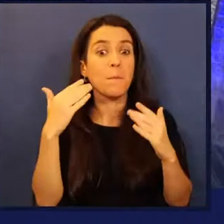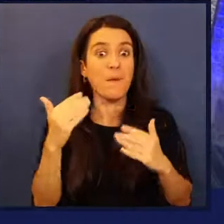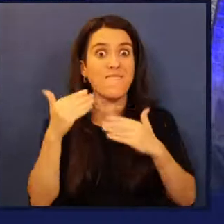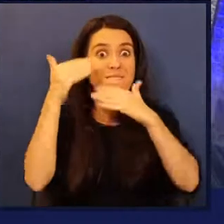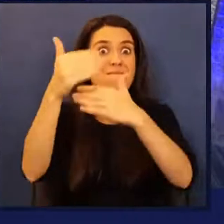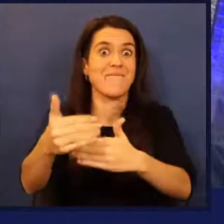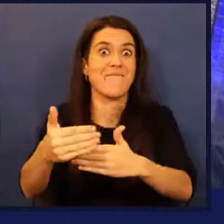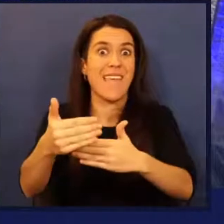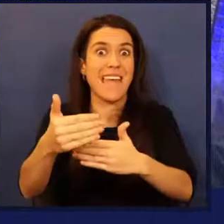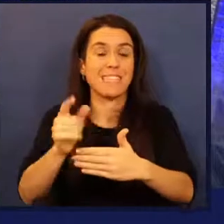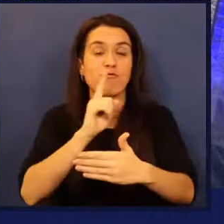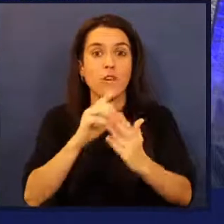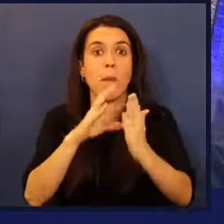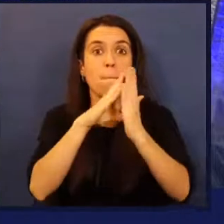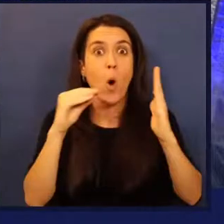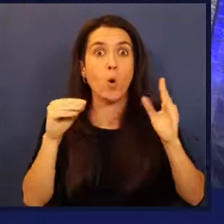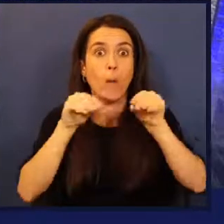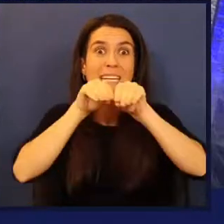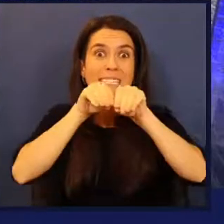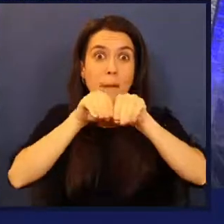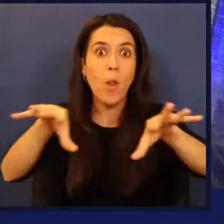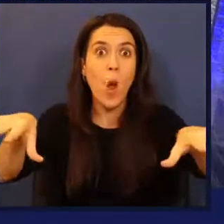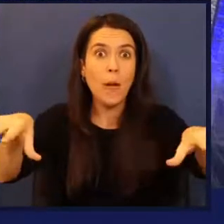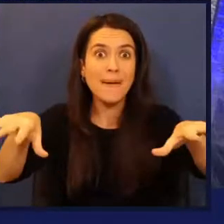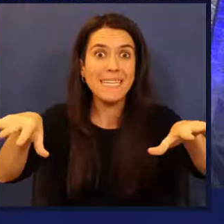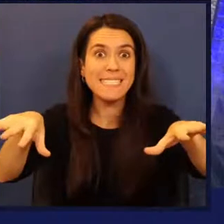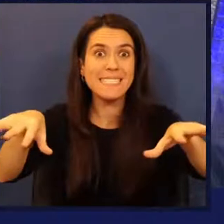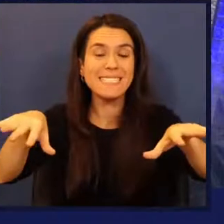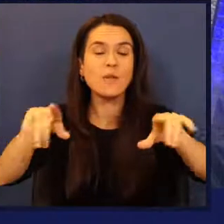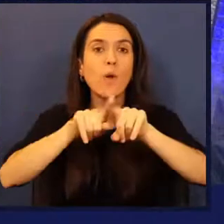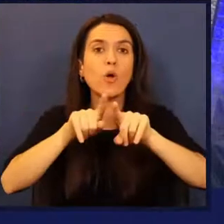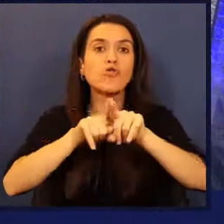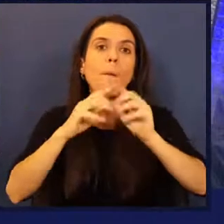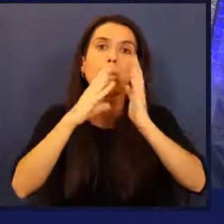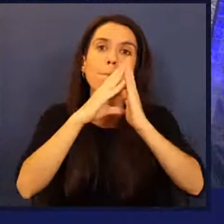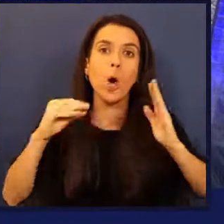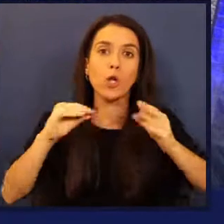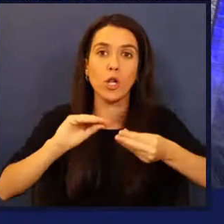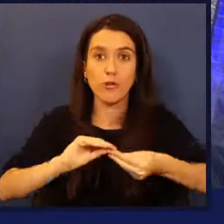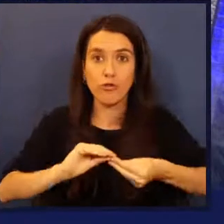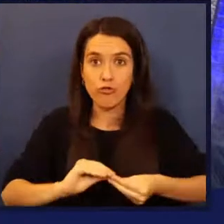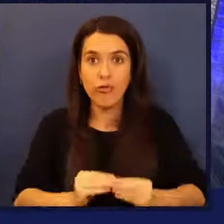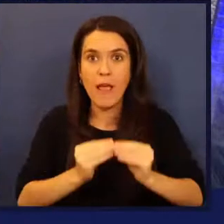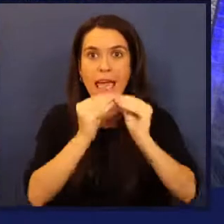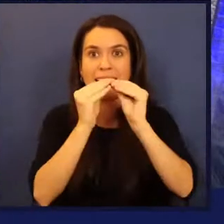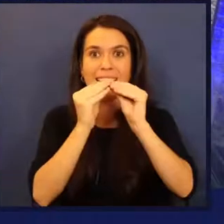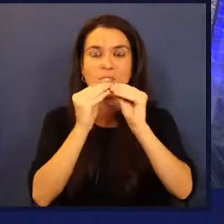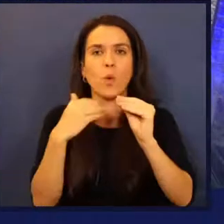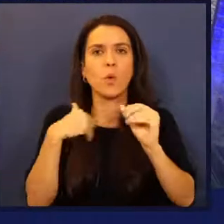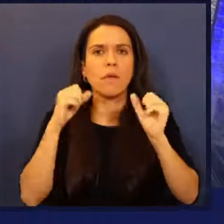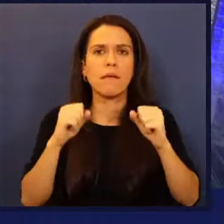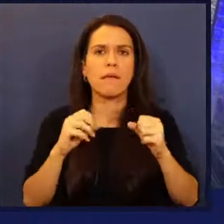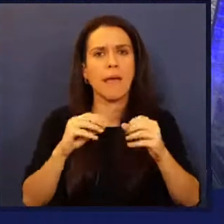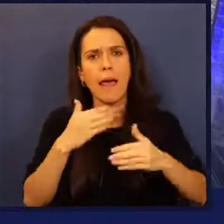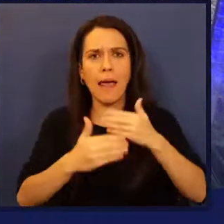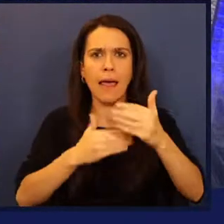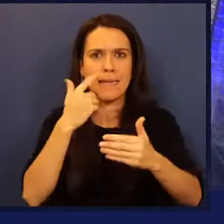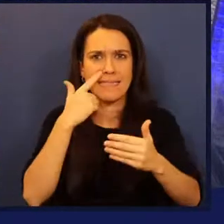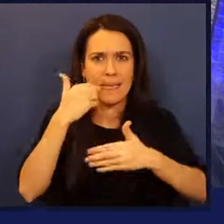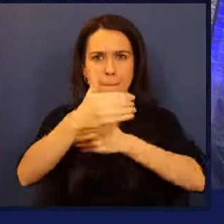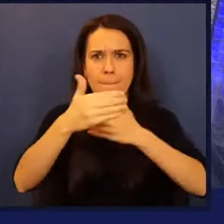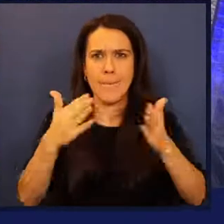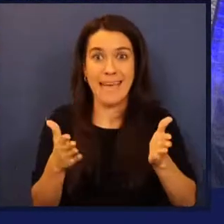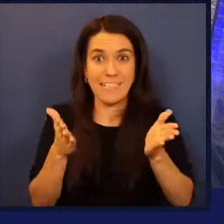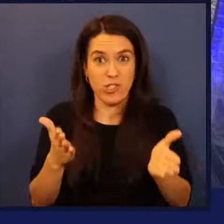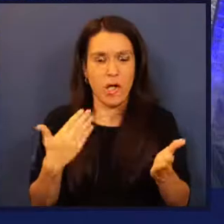model deployment, but also in the phase of model creation, that we can leverage these packages that are now being made readily